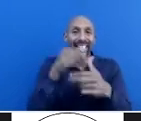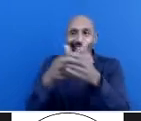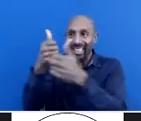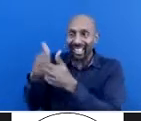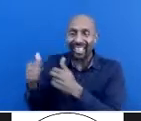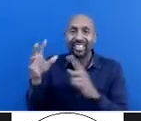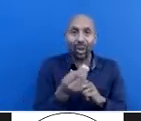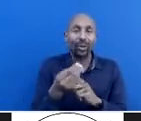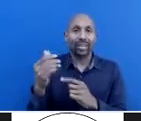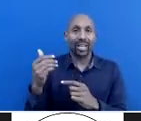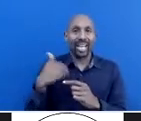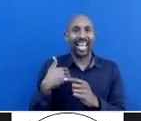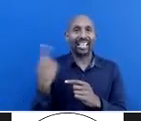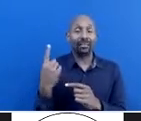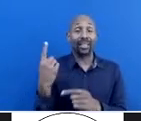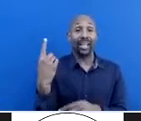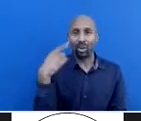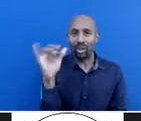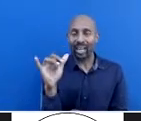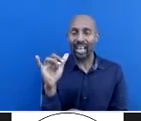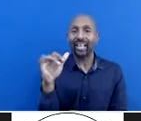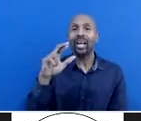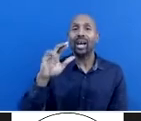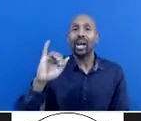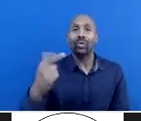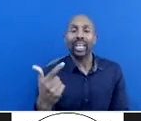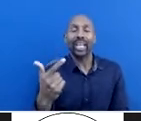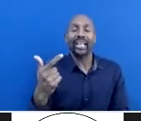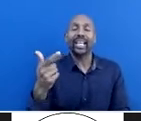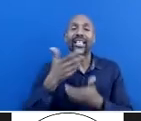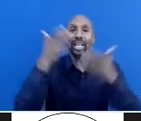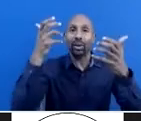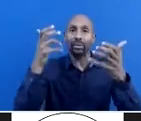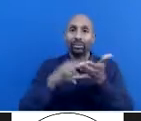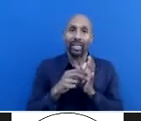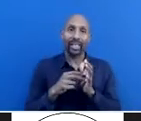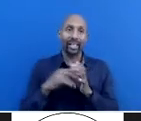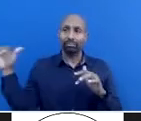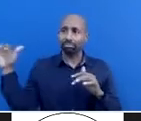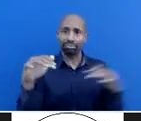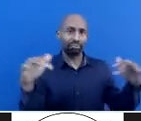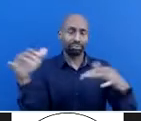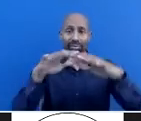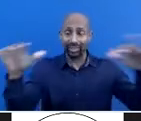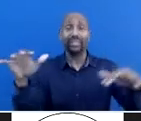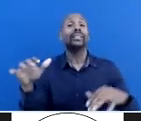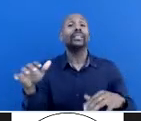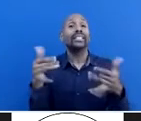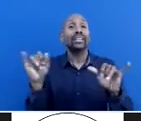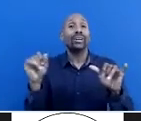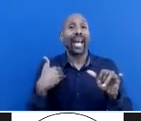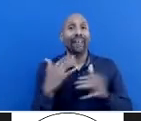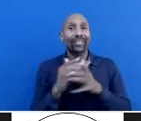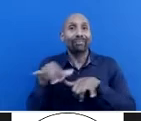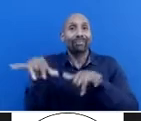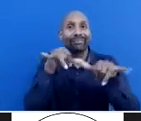was a grammar that everyone understood that was beyond words. Because a lot of times they didn't have the words to talk to one